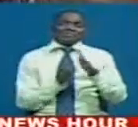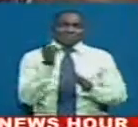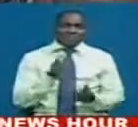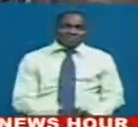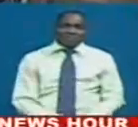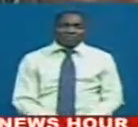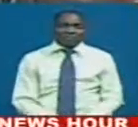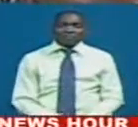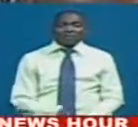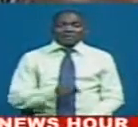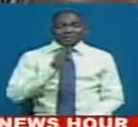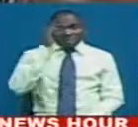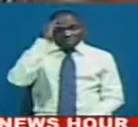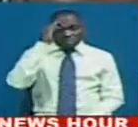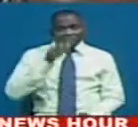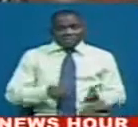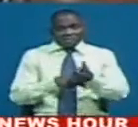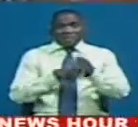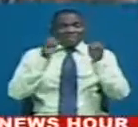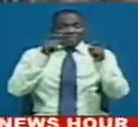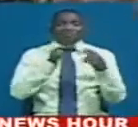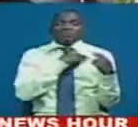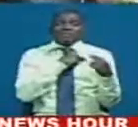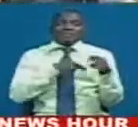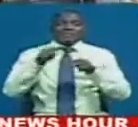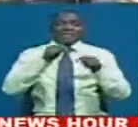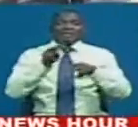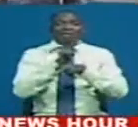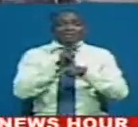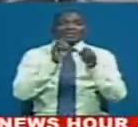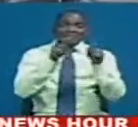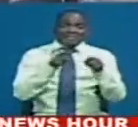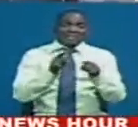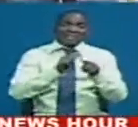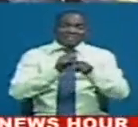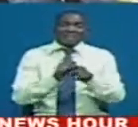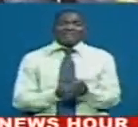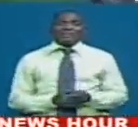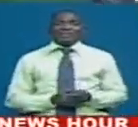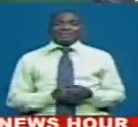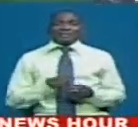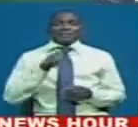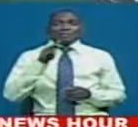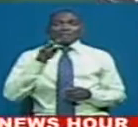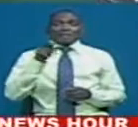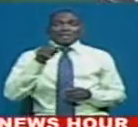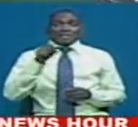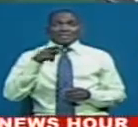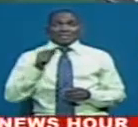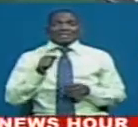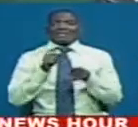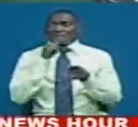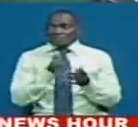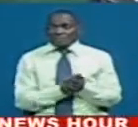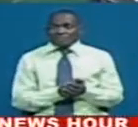our college. The Deputy Minister for Education in charge of Technical and Vocational Education and Training, TVET, Mrs. Barbara